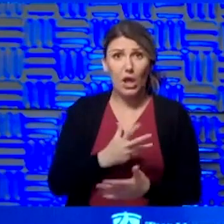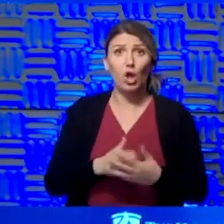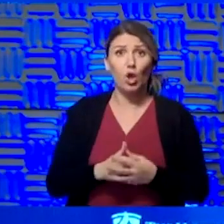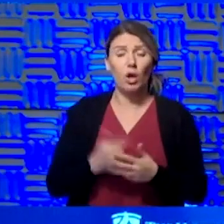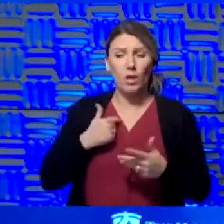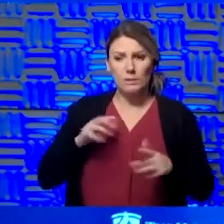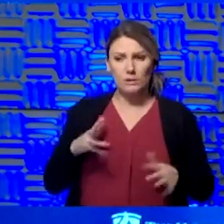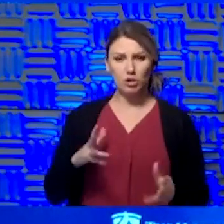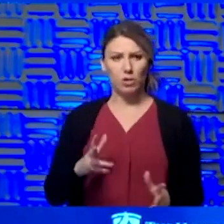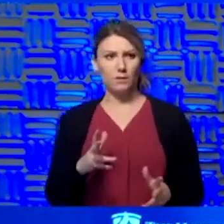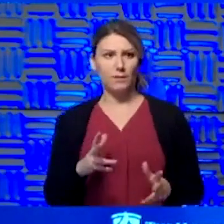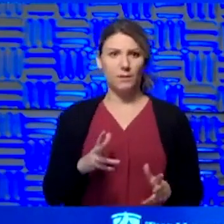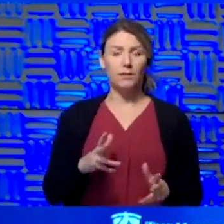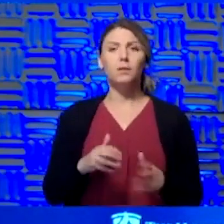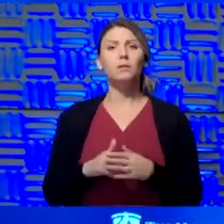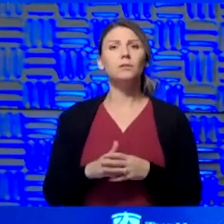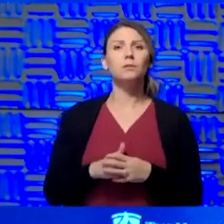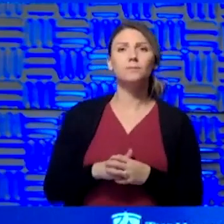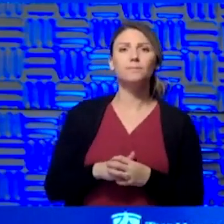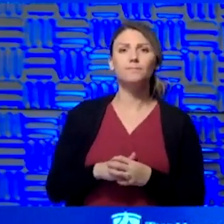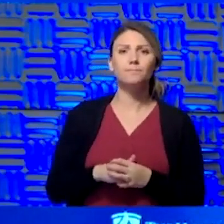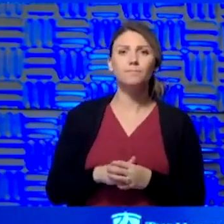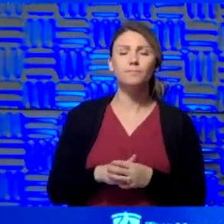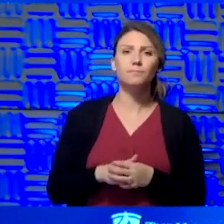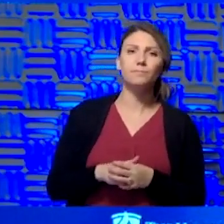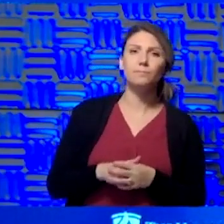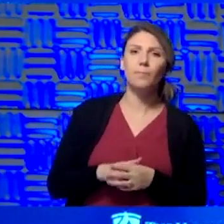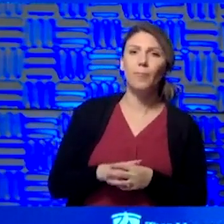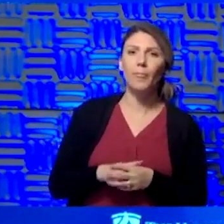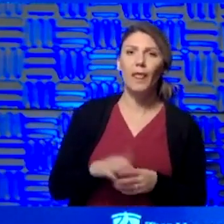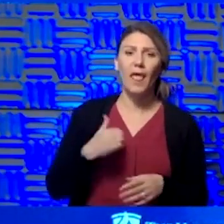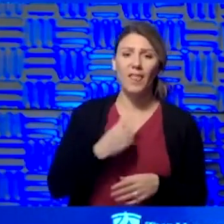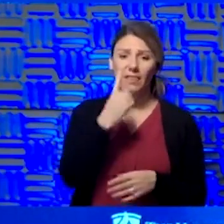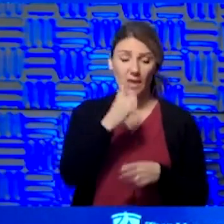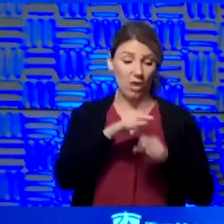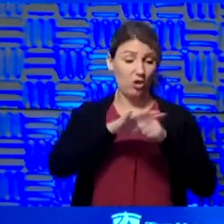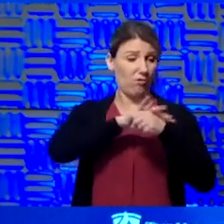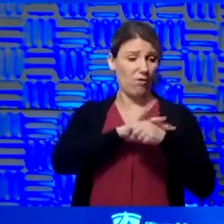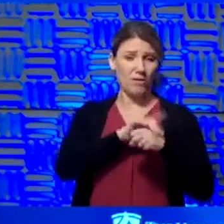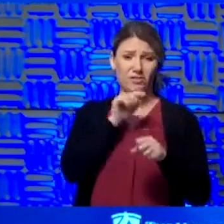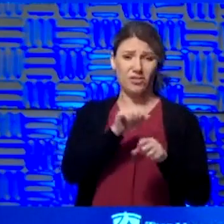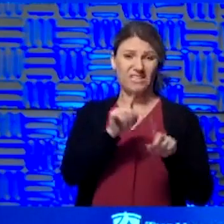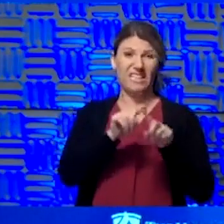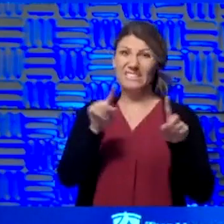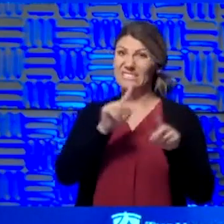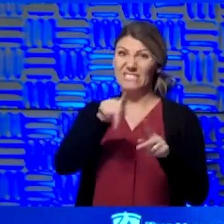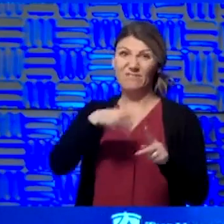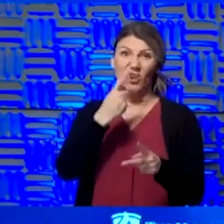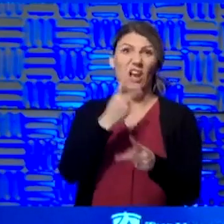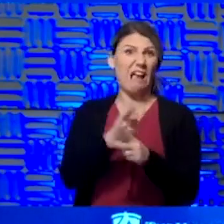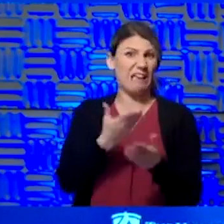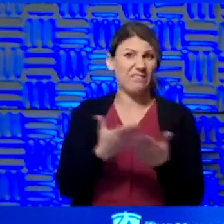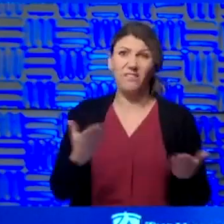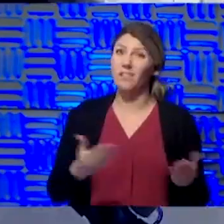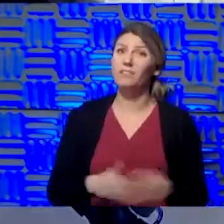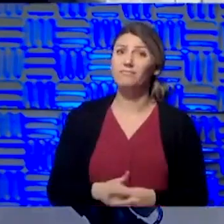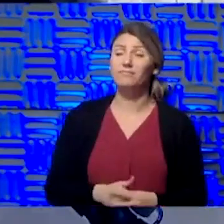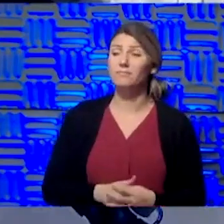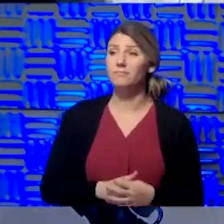was nervous about things. So I totally, I think COVID's a different type of beast.